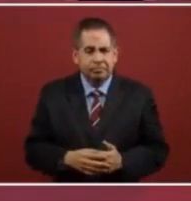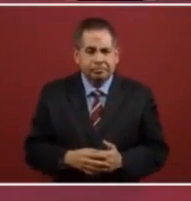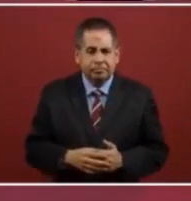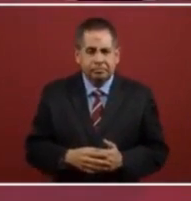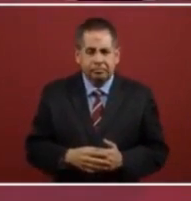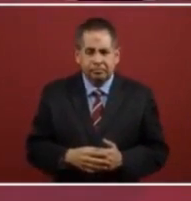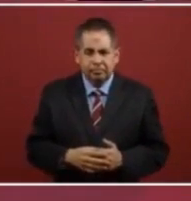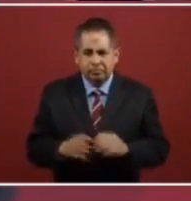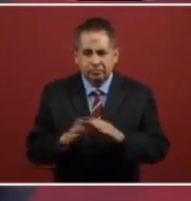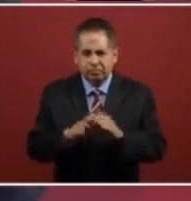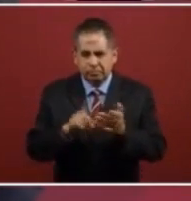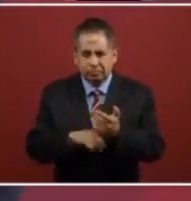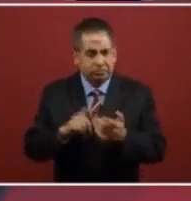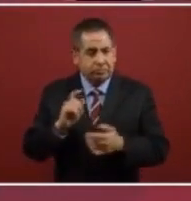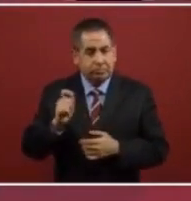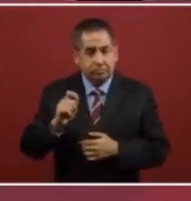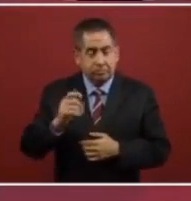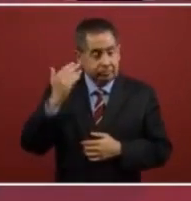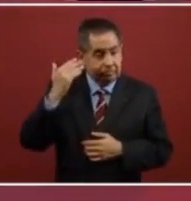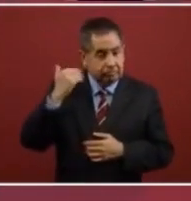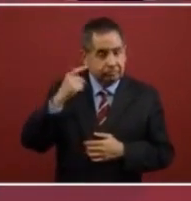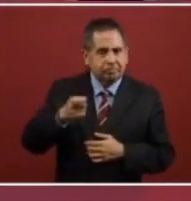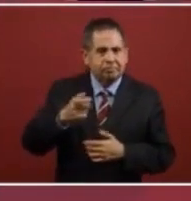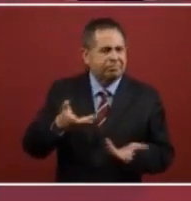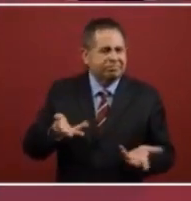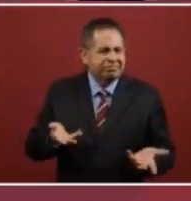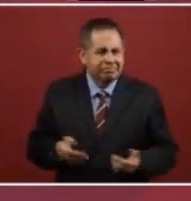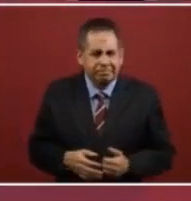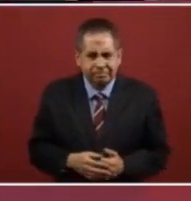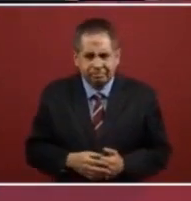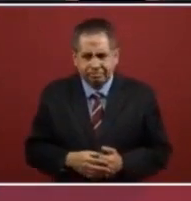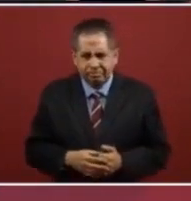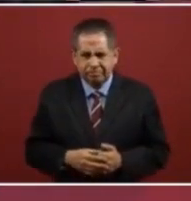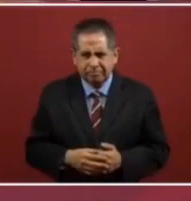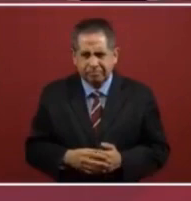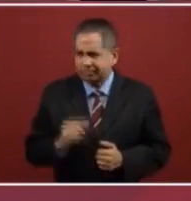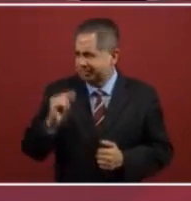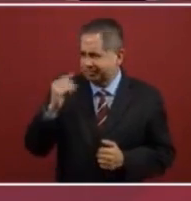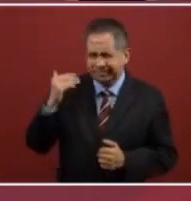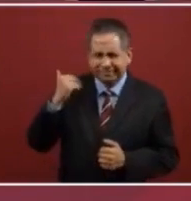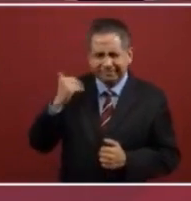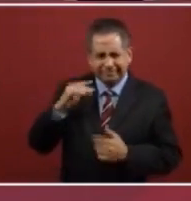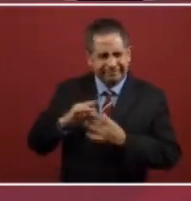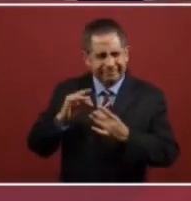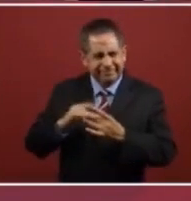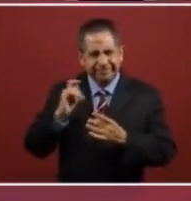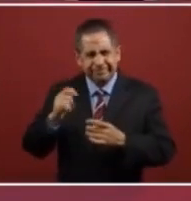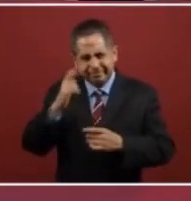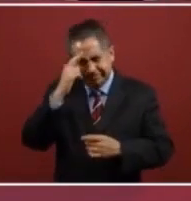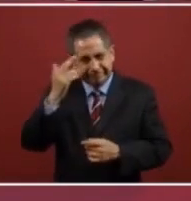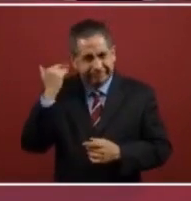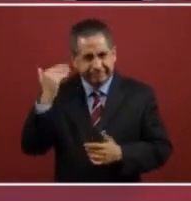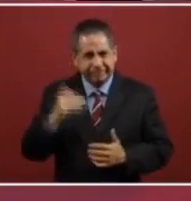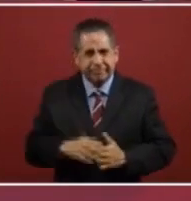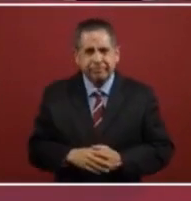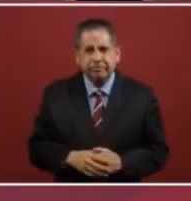Fue el funcionario Bremer, It was the el más reciente, person was Bremer. It was